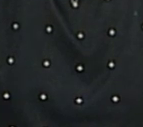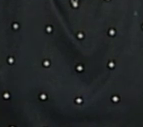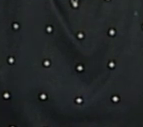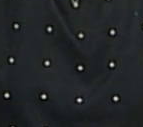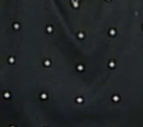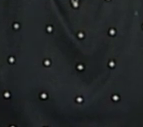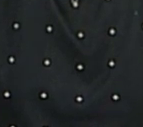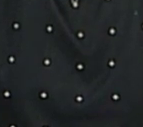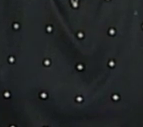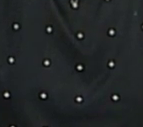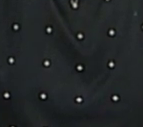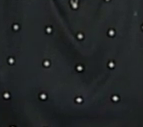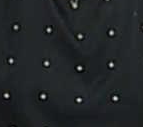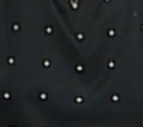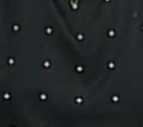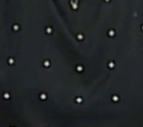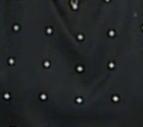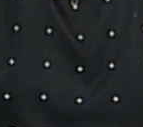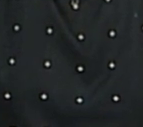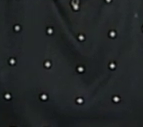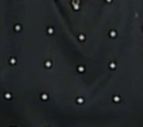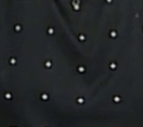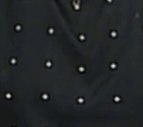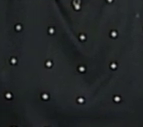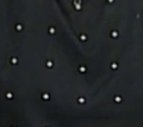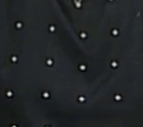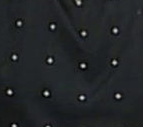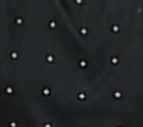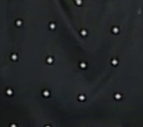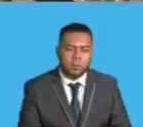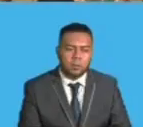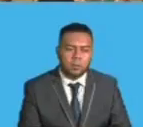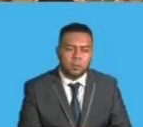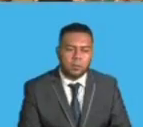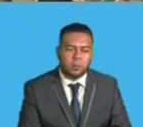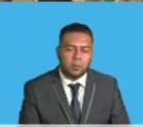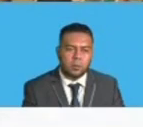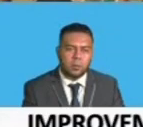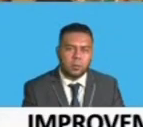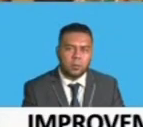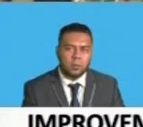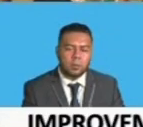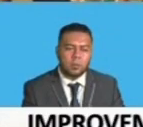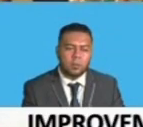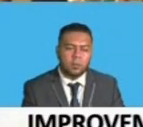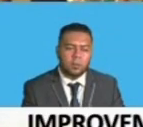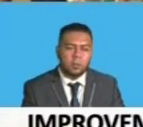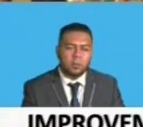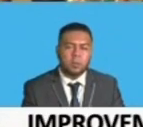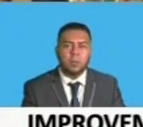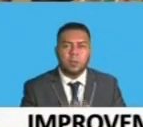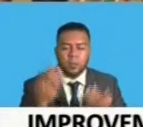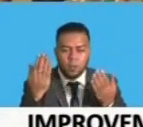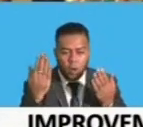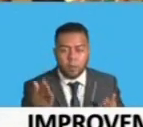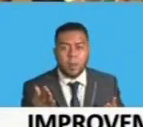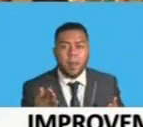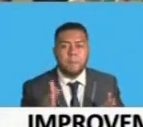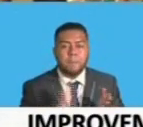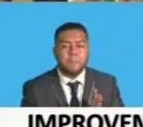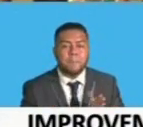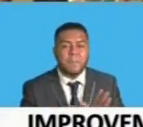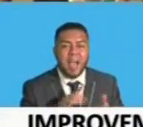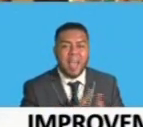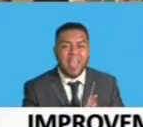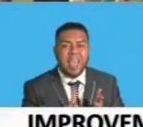the infrastructure conditions of local jetties in the coming years. This was confirmed by Infrastructure Minister Chone Usamate while responding